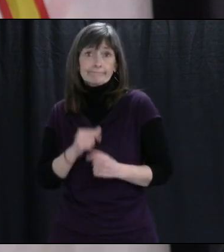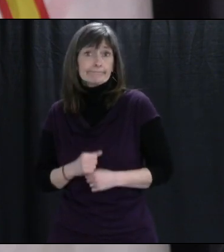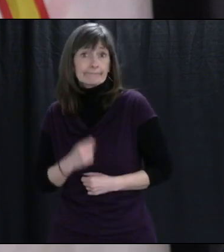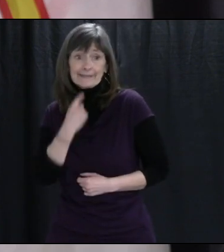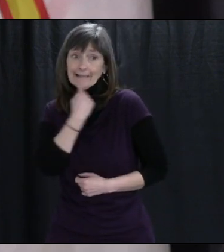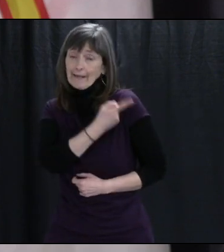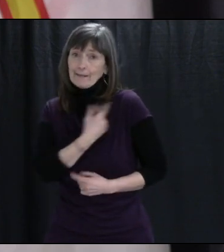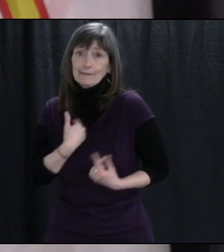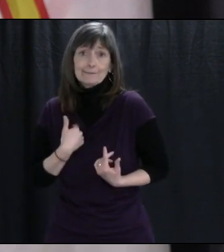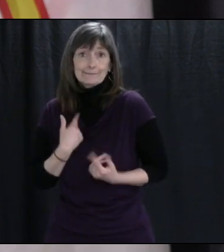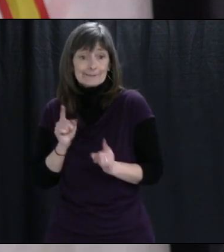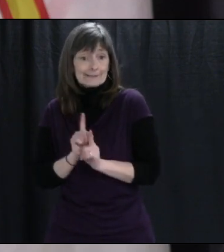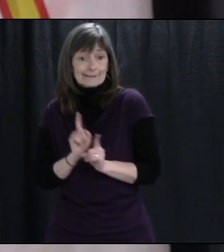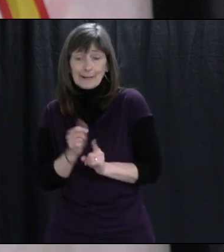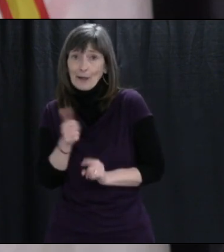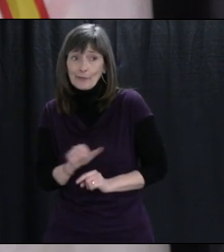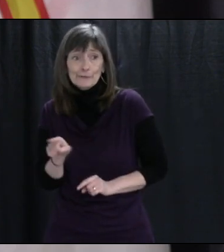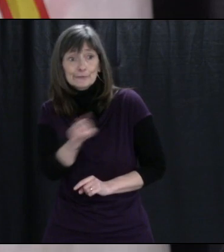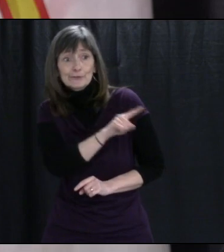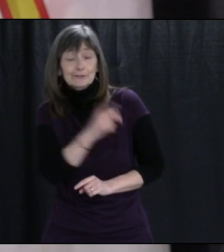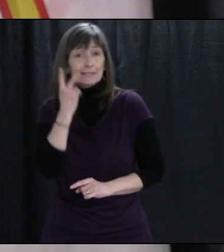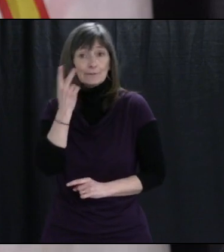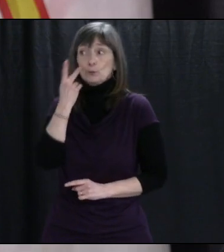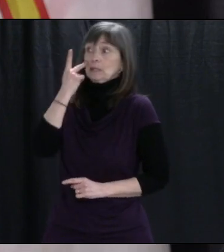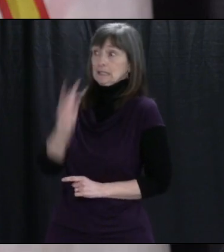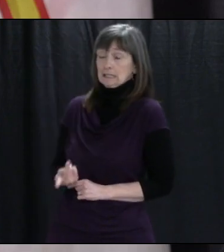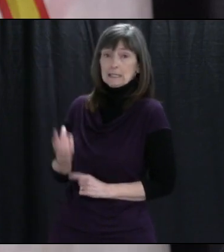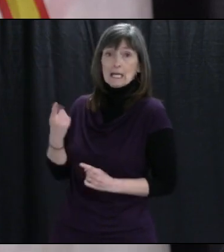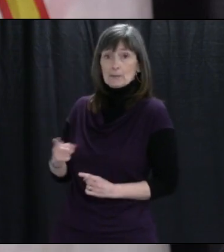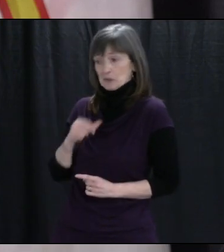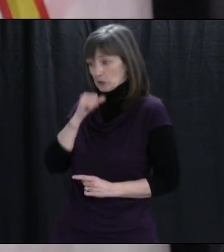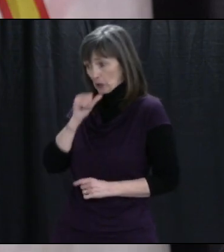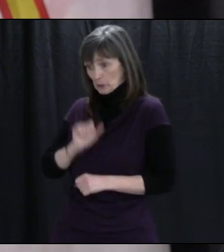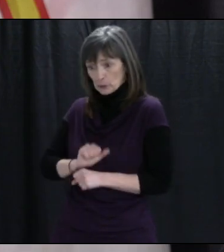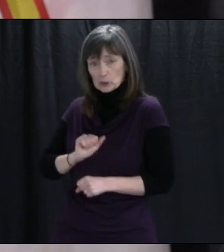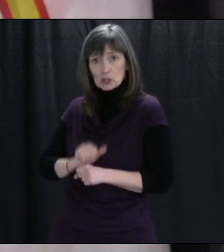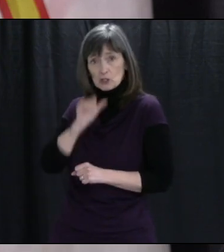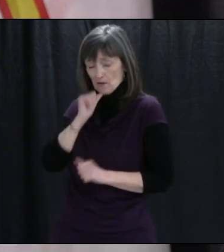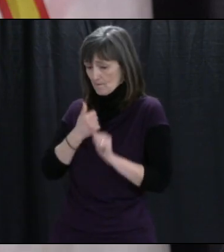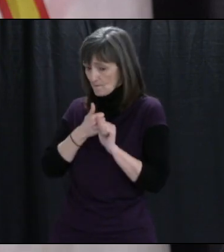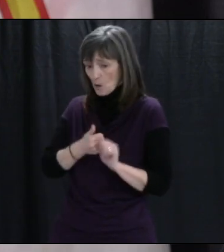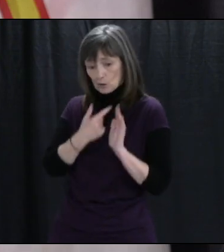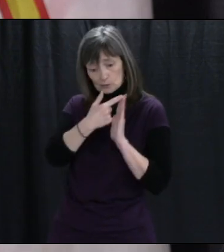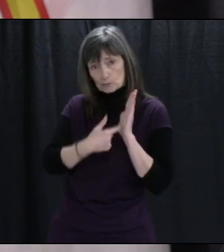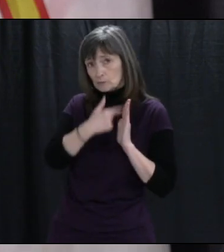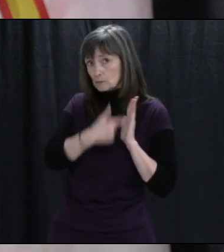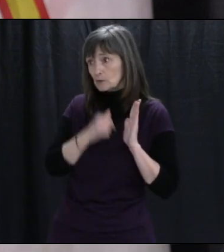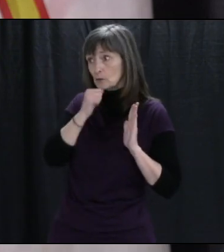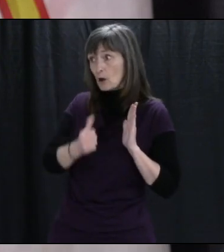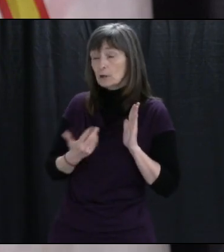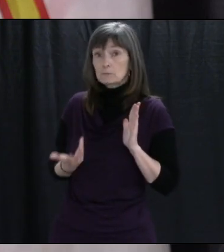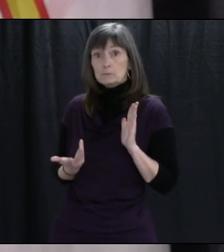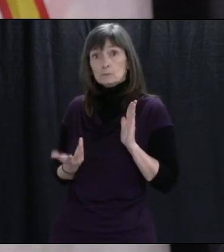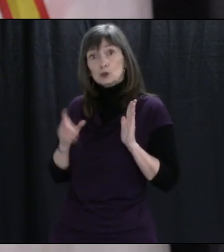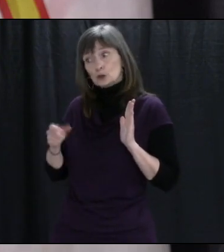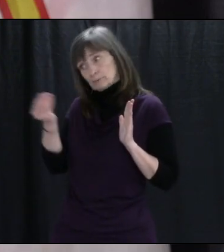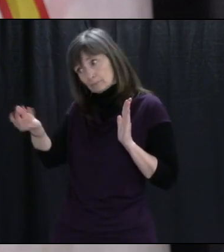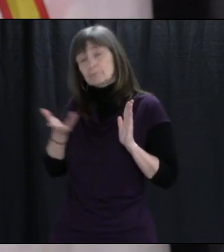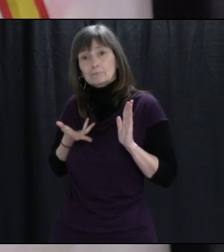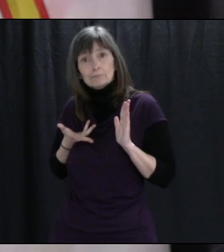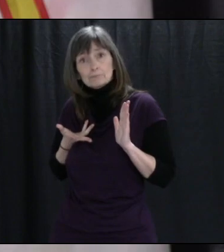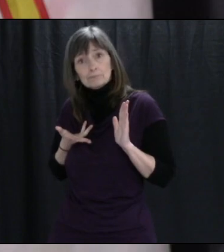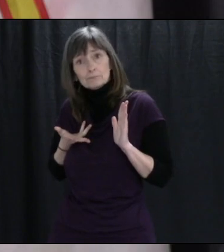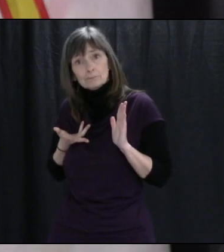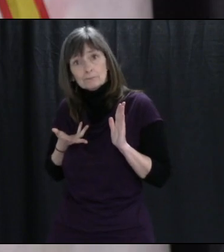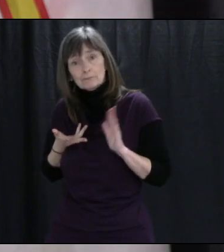thing that happens within our province. If people are not following the guidelines that have been set out by the chief medical officer, well, we need to deal with it. I mean,